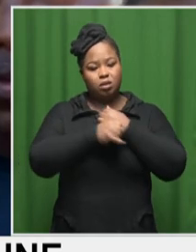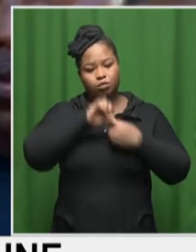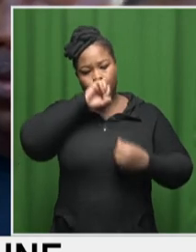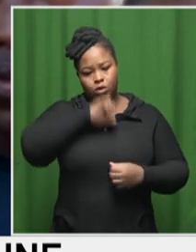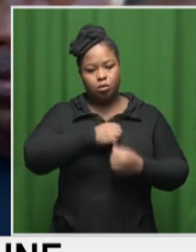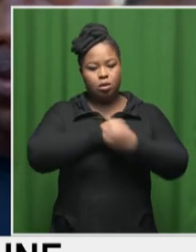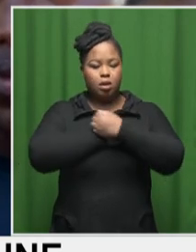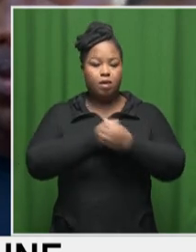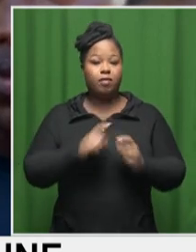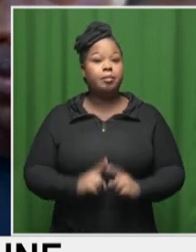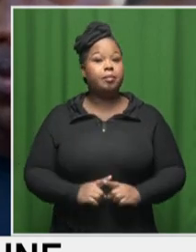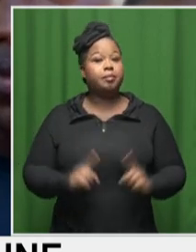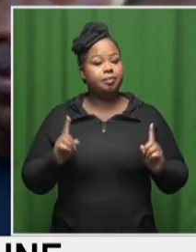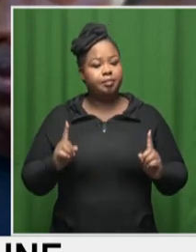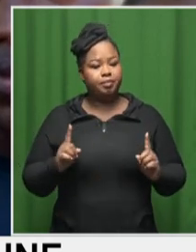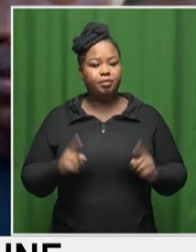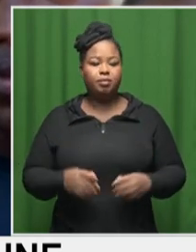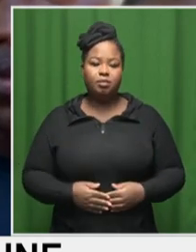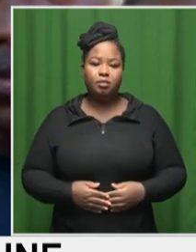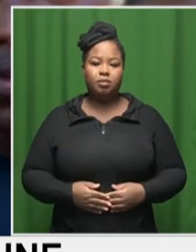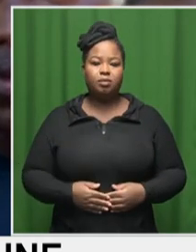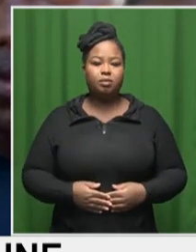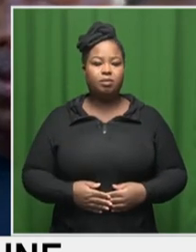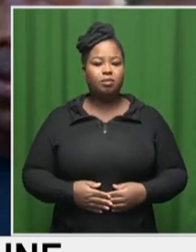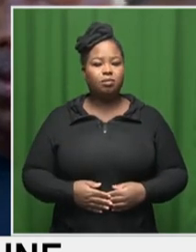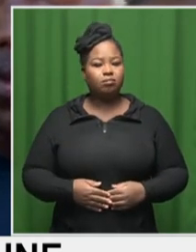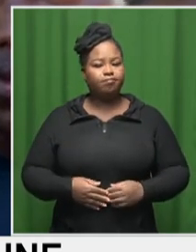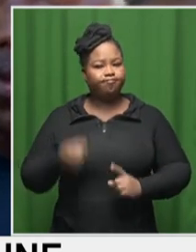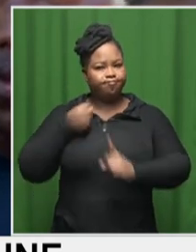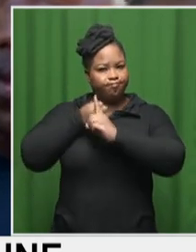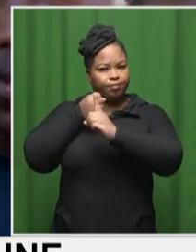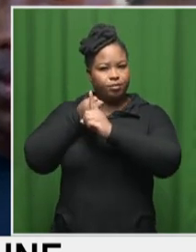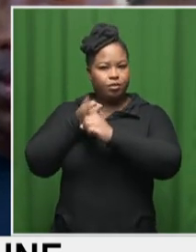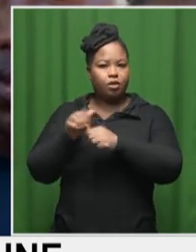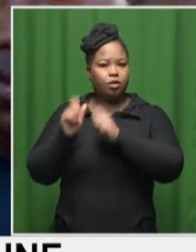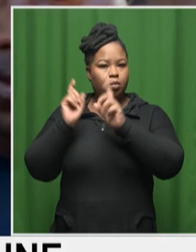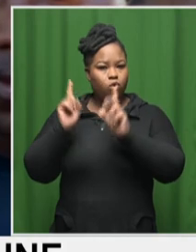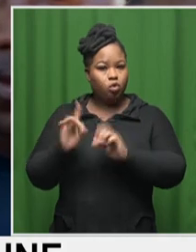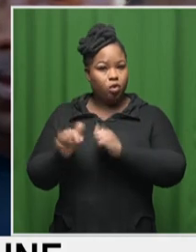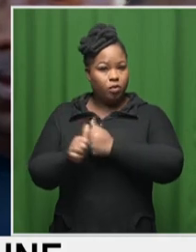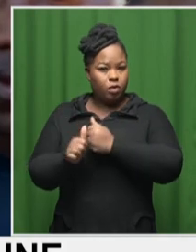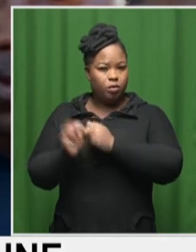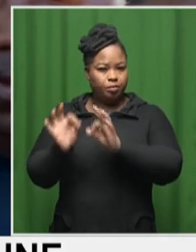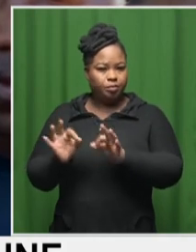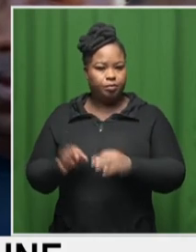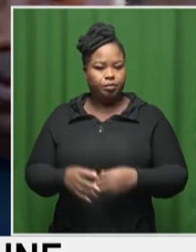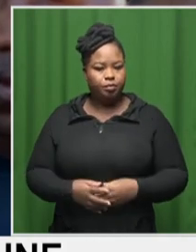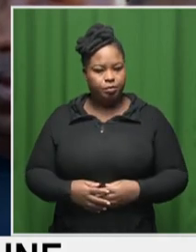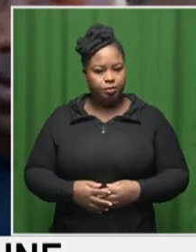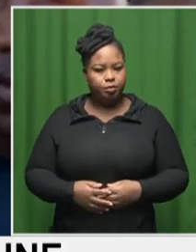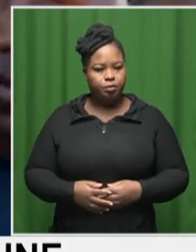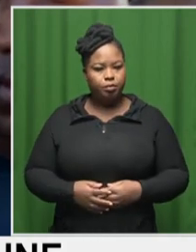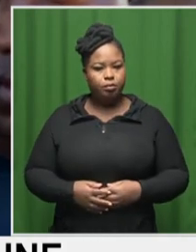but most he was after protocol and the royal